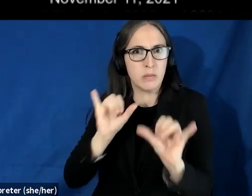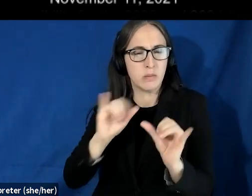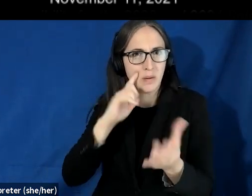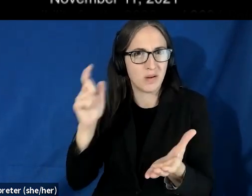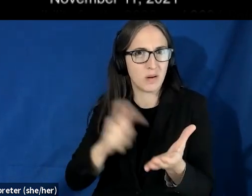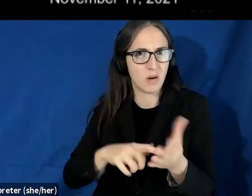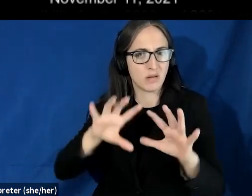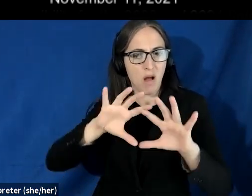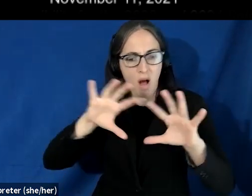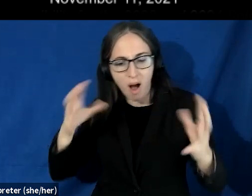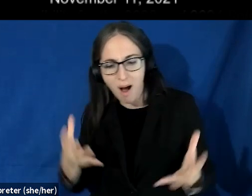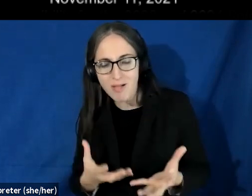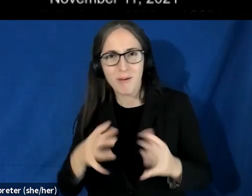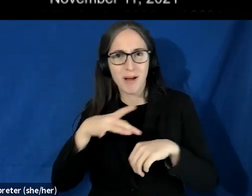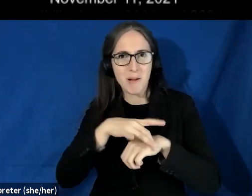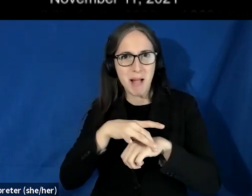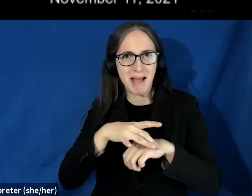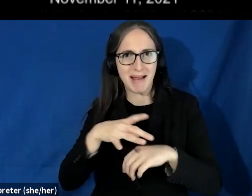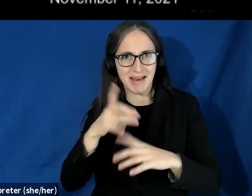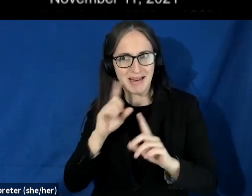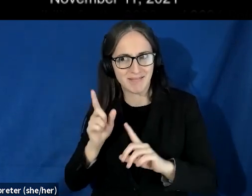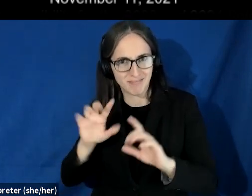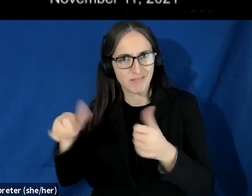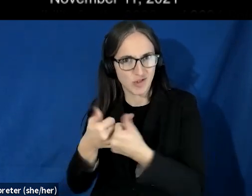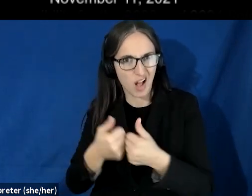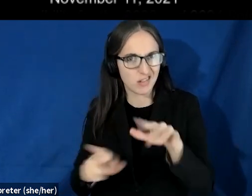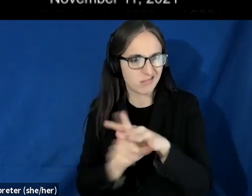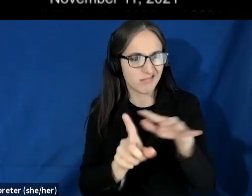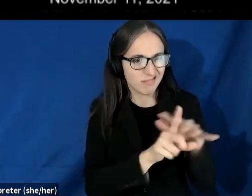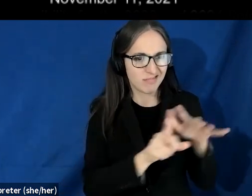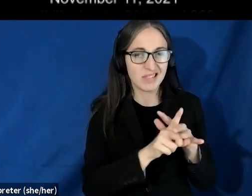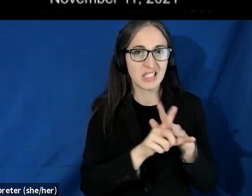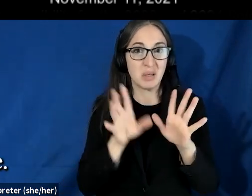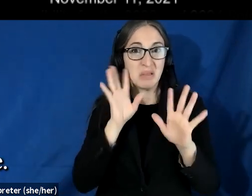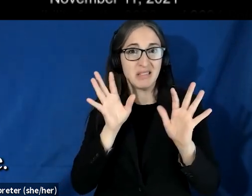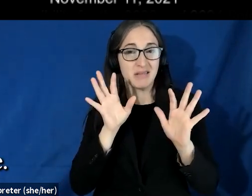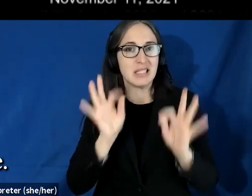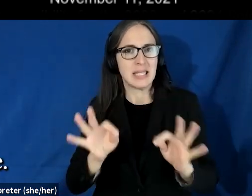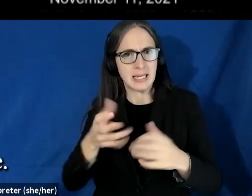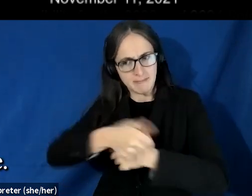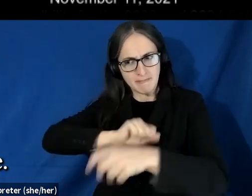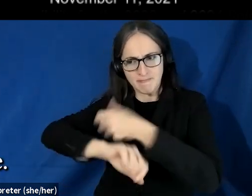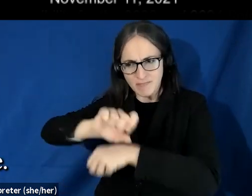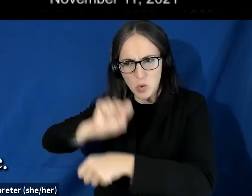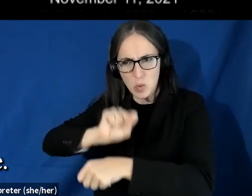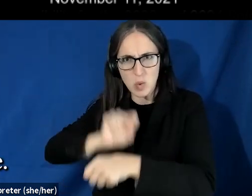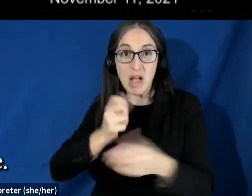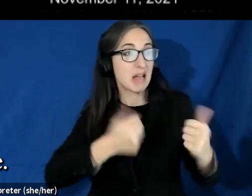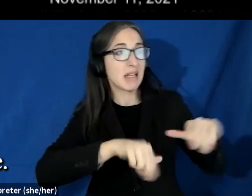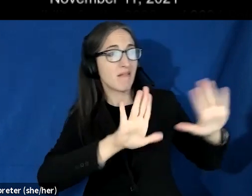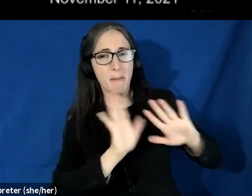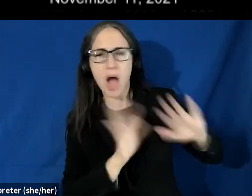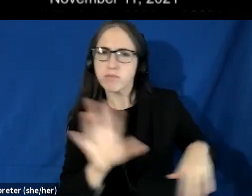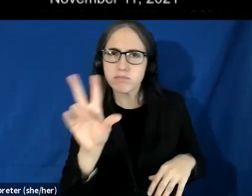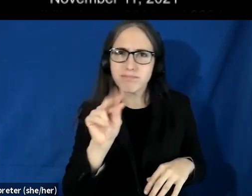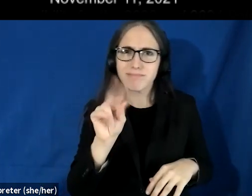planet. So instead of giving up my dreams, I decided to spread the word and empower girls and women to be